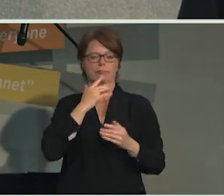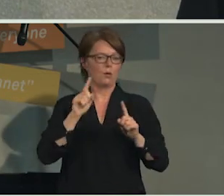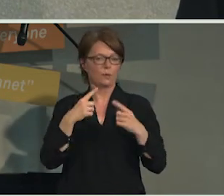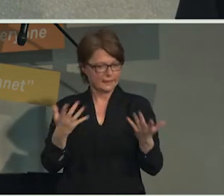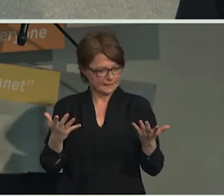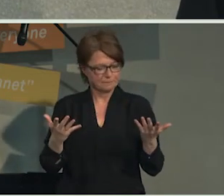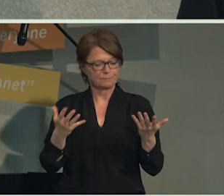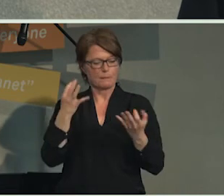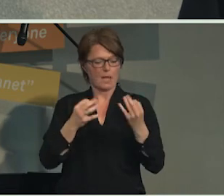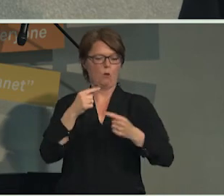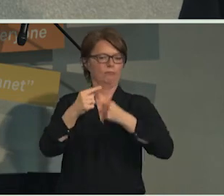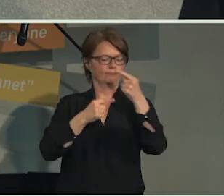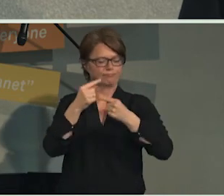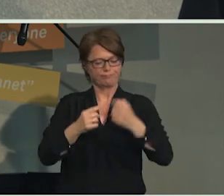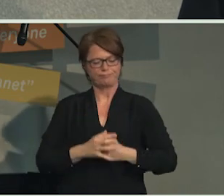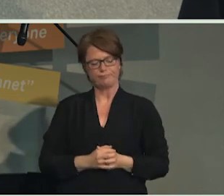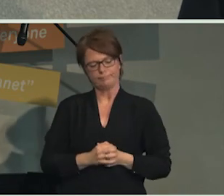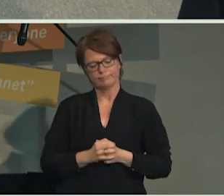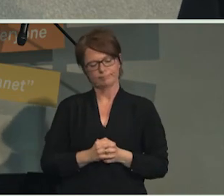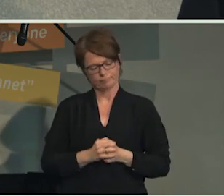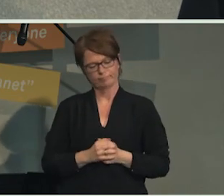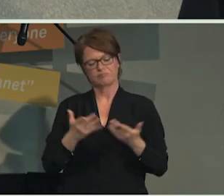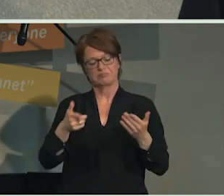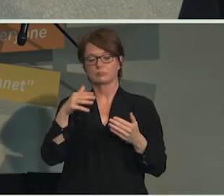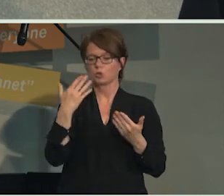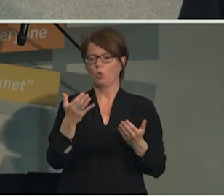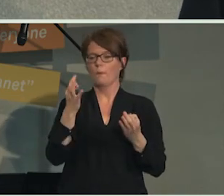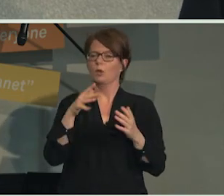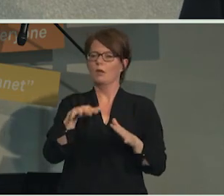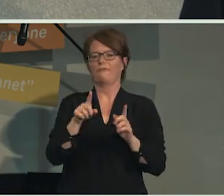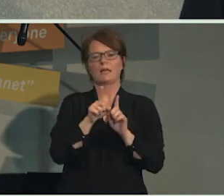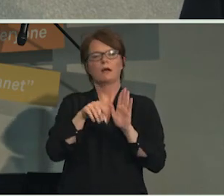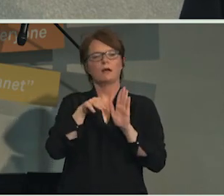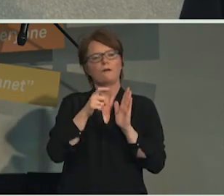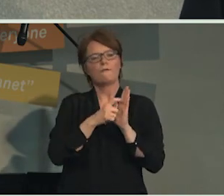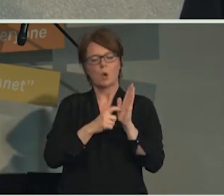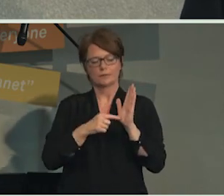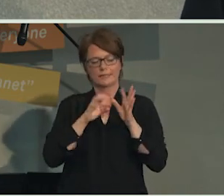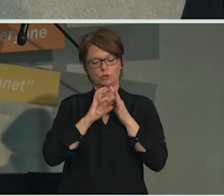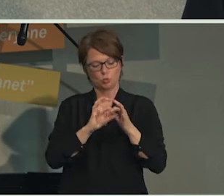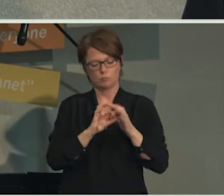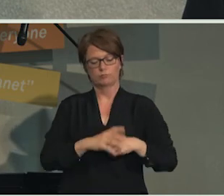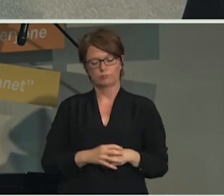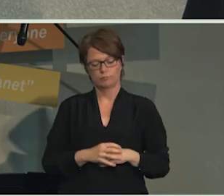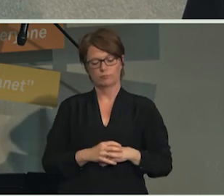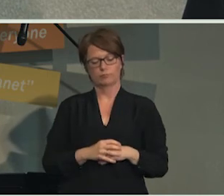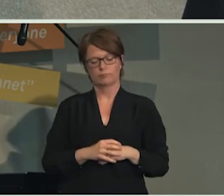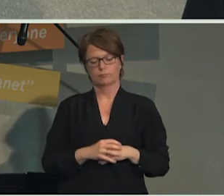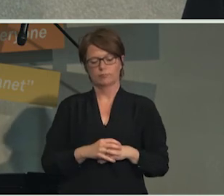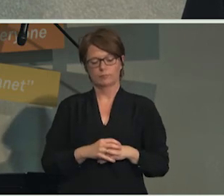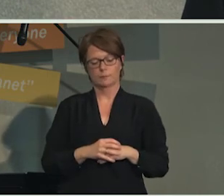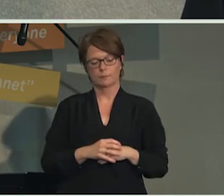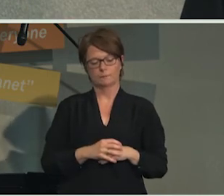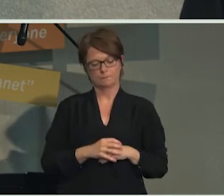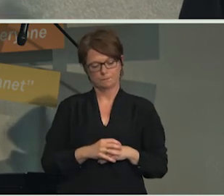defend democracy, we need to fully develop democracy, what we don't have yet. And this one